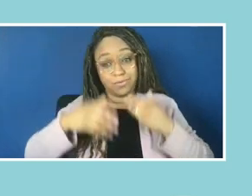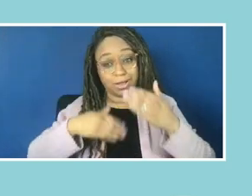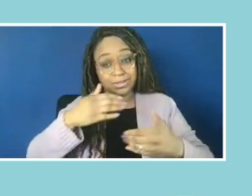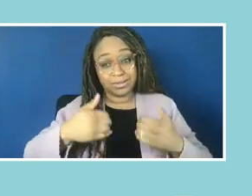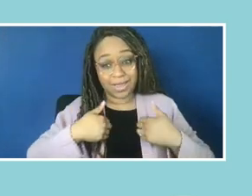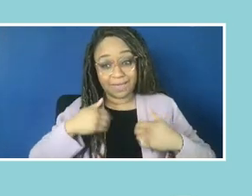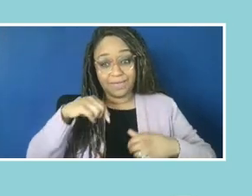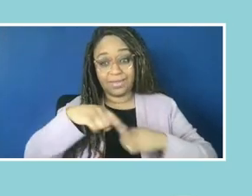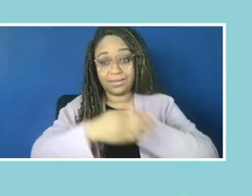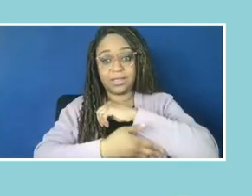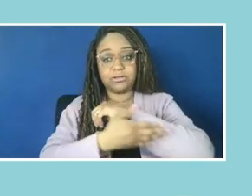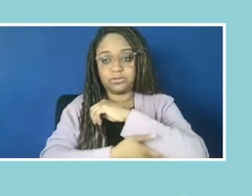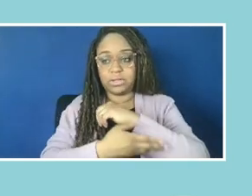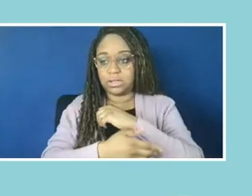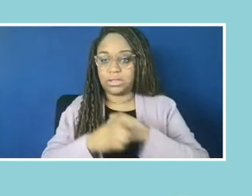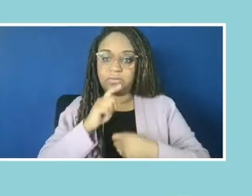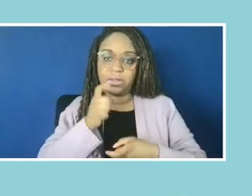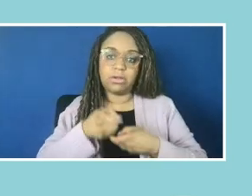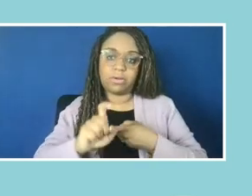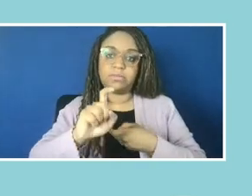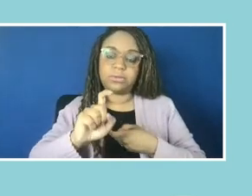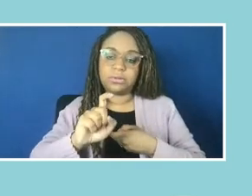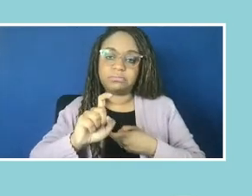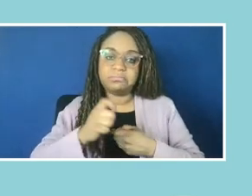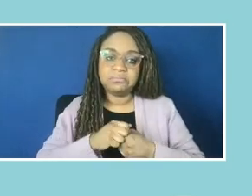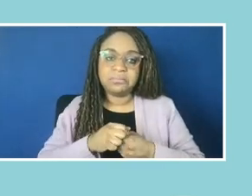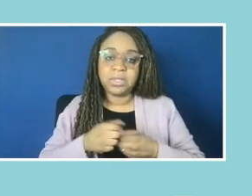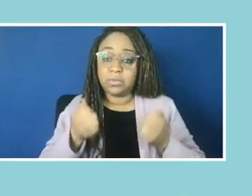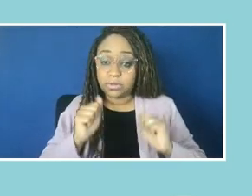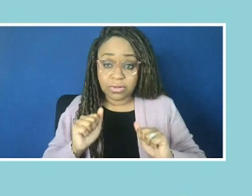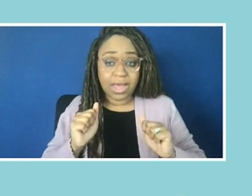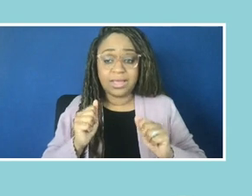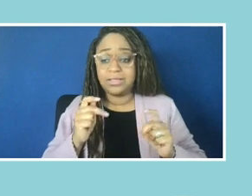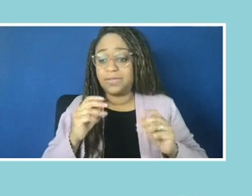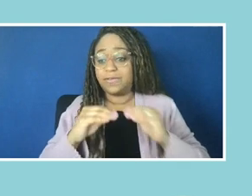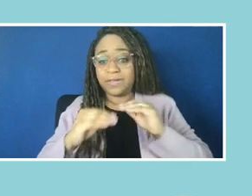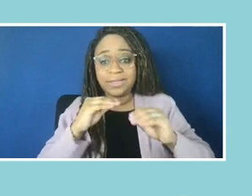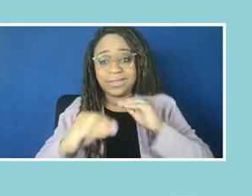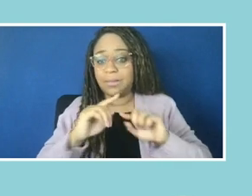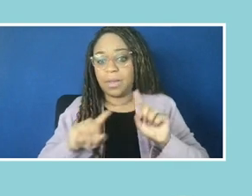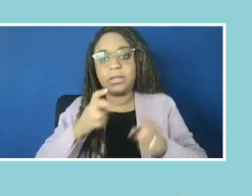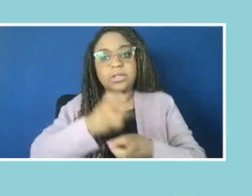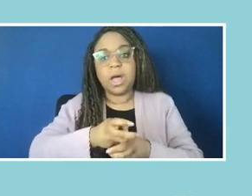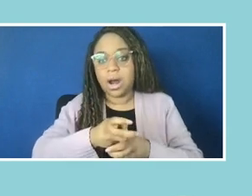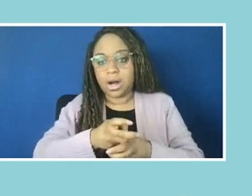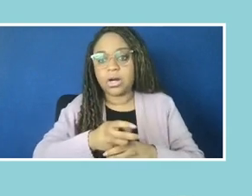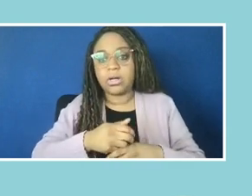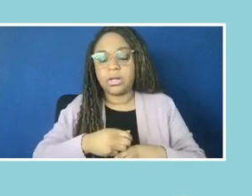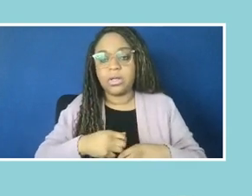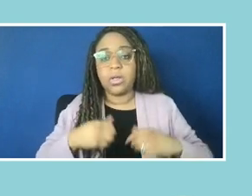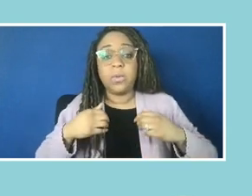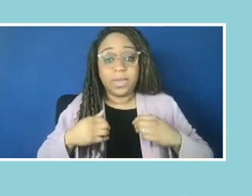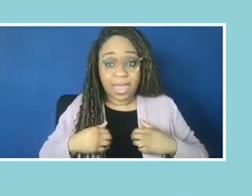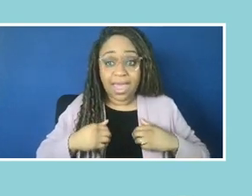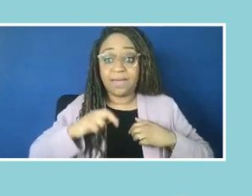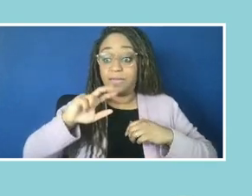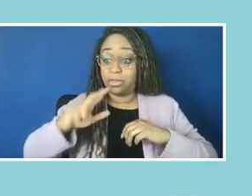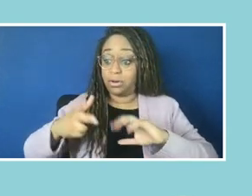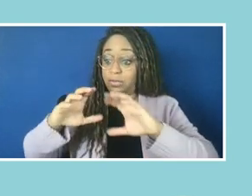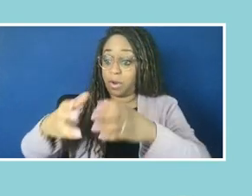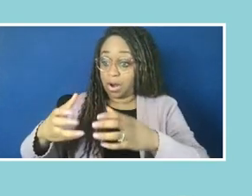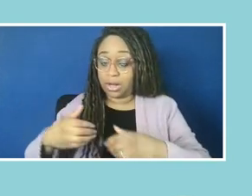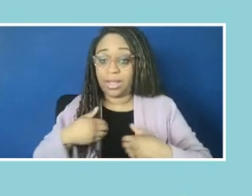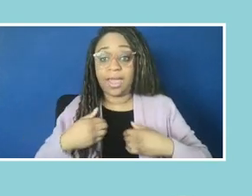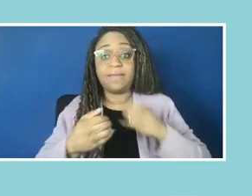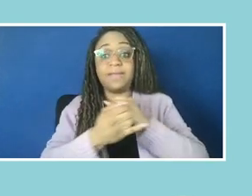it, but it's hard. We have third parties. We have independents that are leagues better than whatever it is